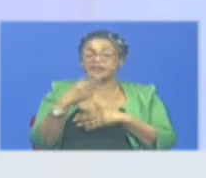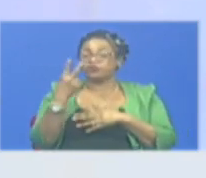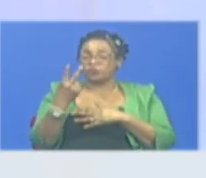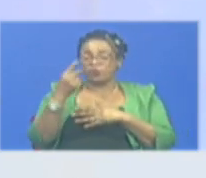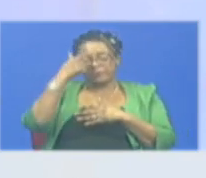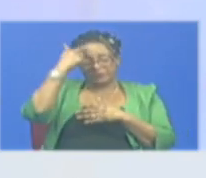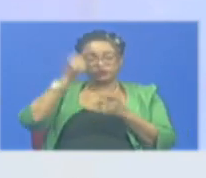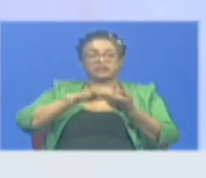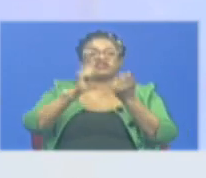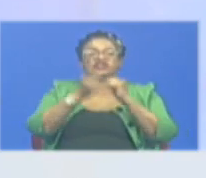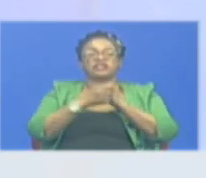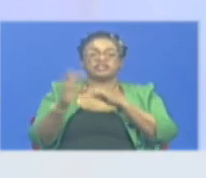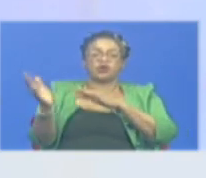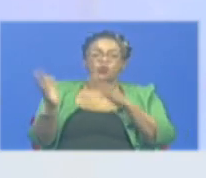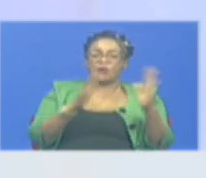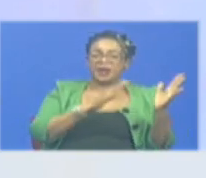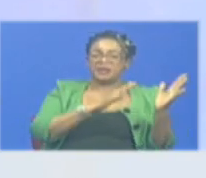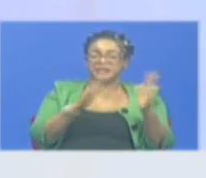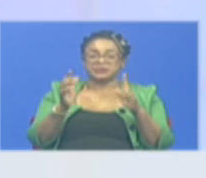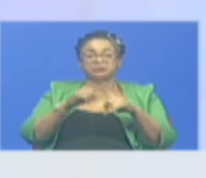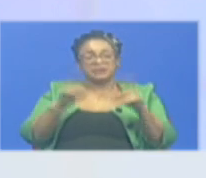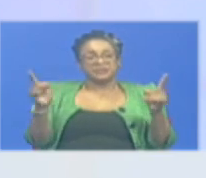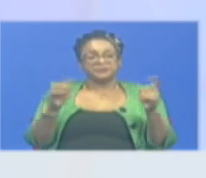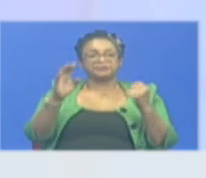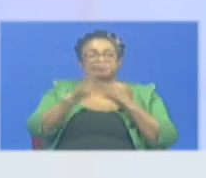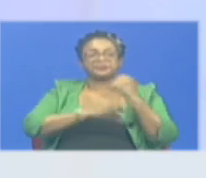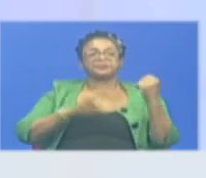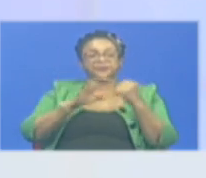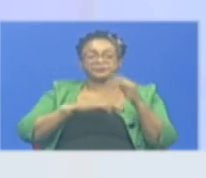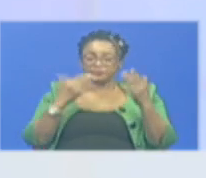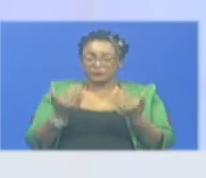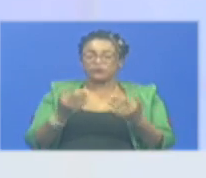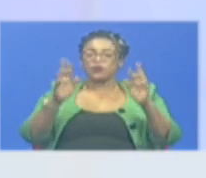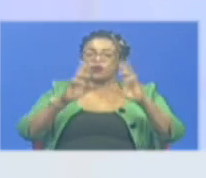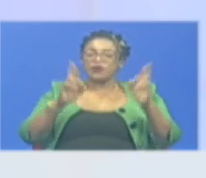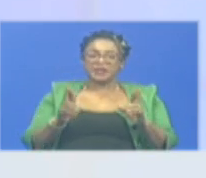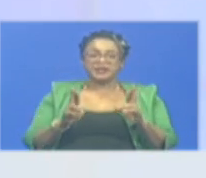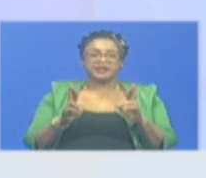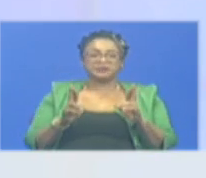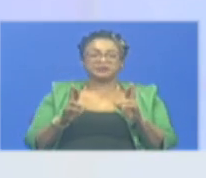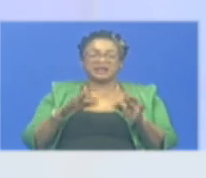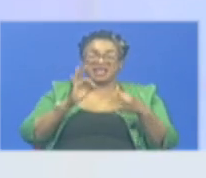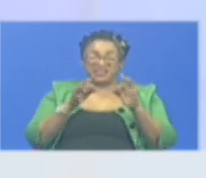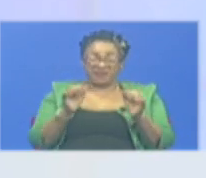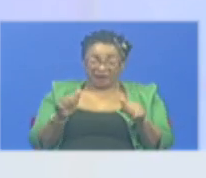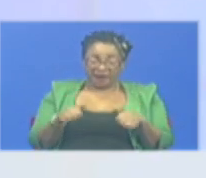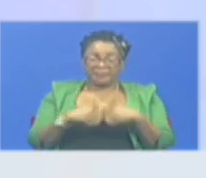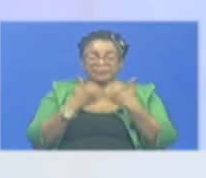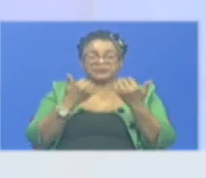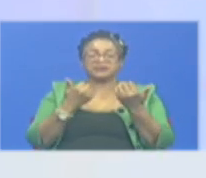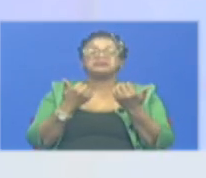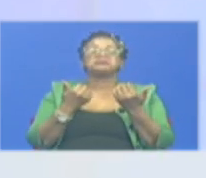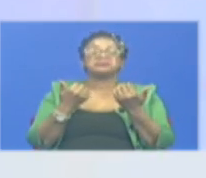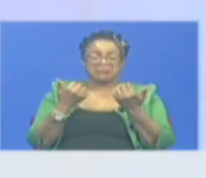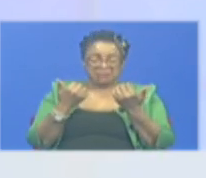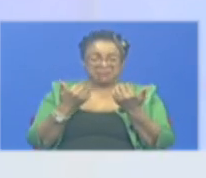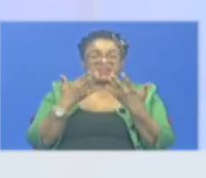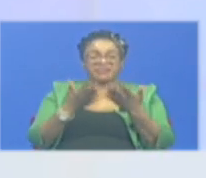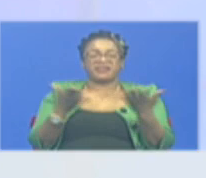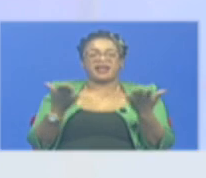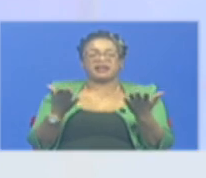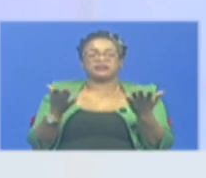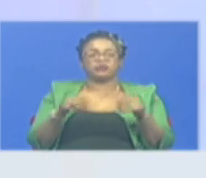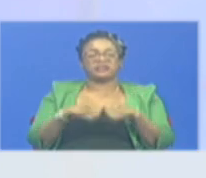in wind direction, but the country is adequately prepared in case there is a new attack by the destructive